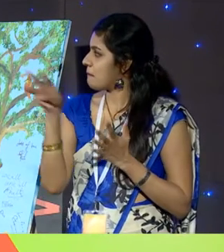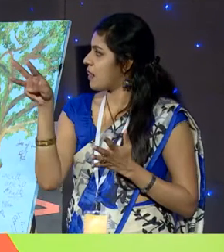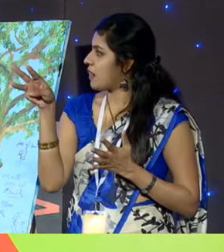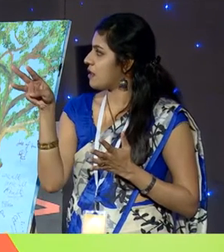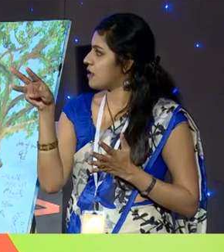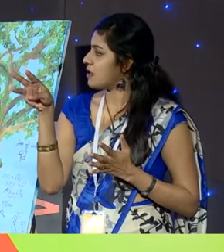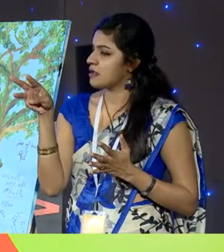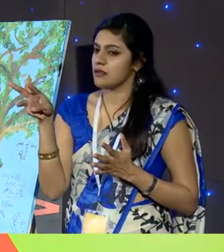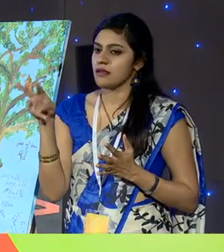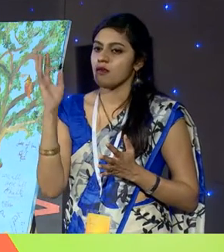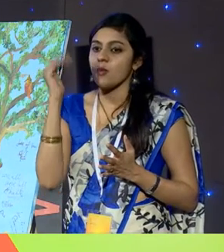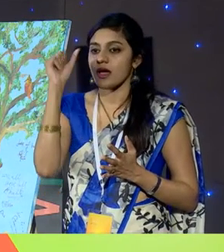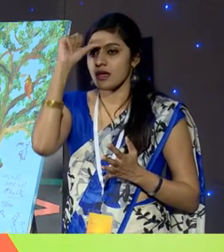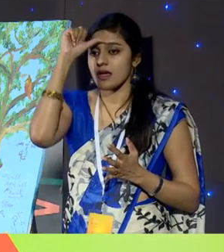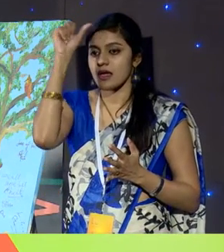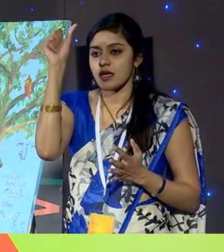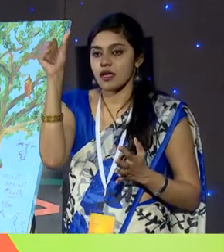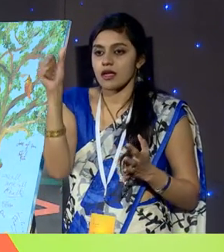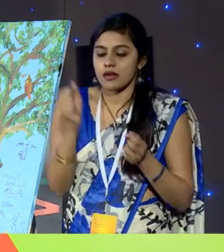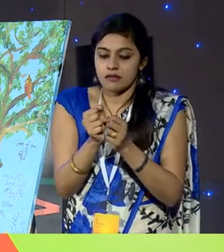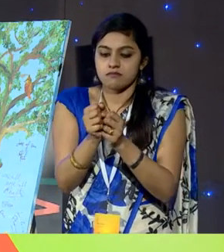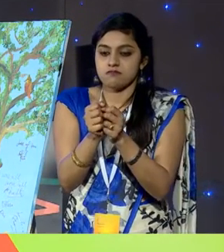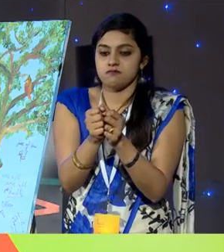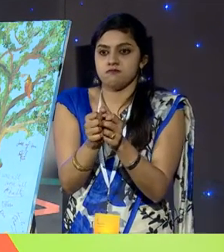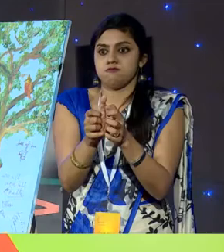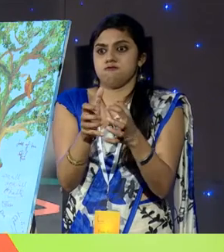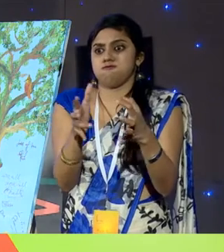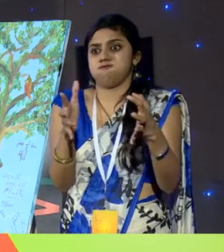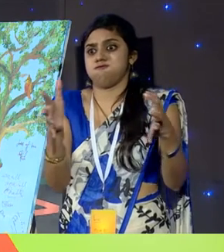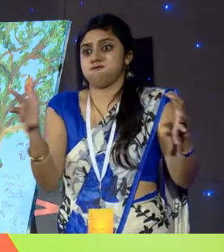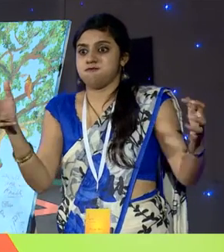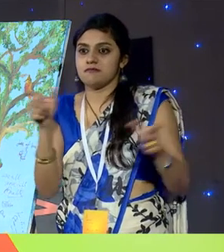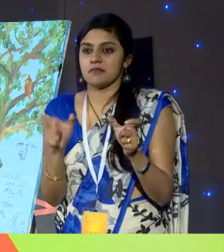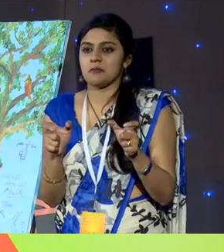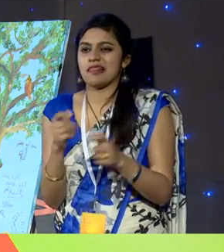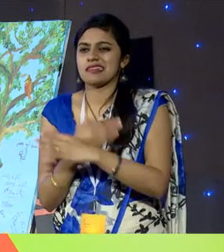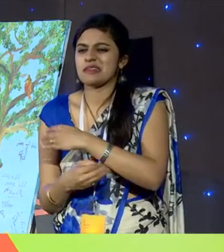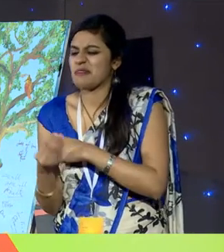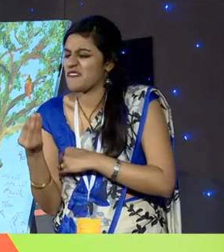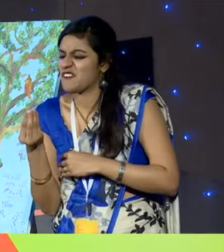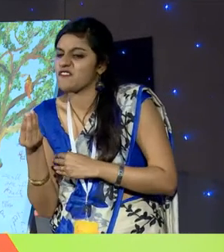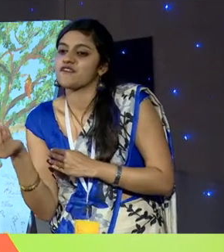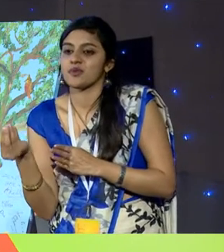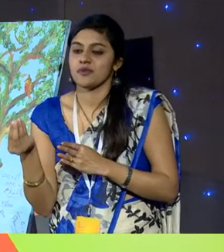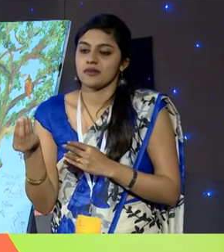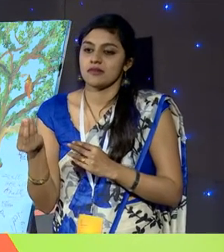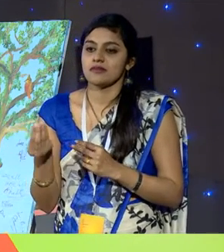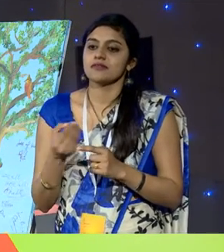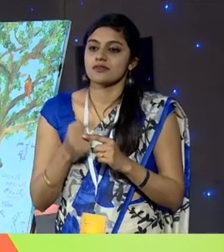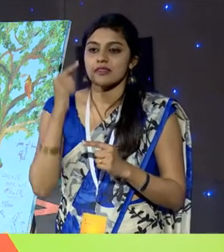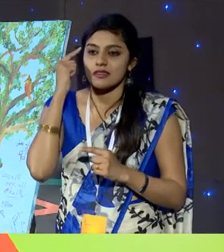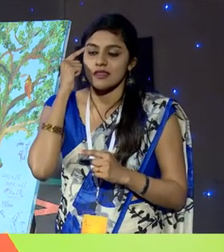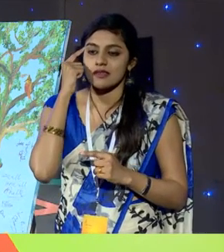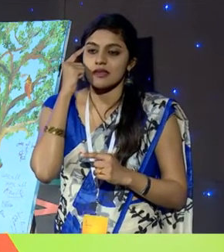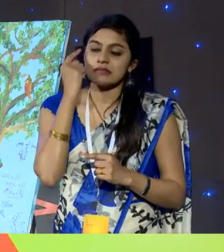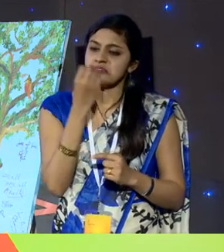95% possibility that a person grows up without meeting a person with disability. And even if he happens to see, or if even if she happens to see a person